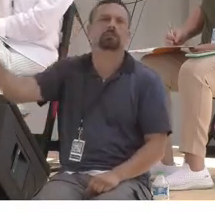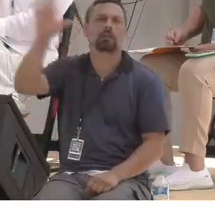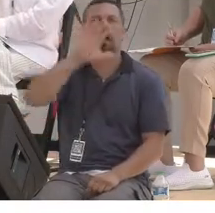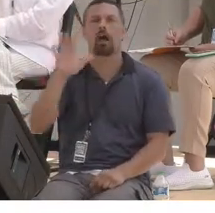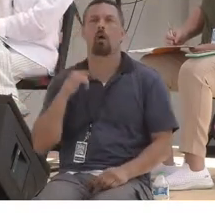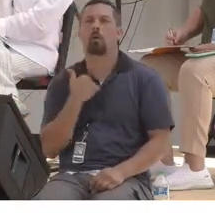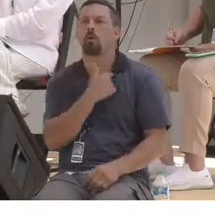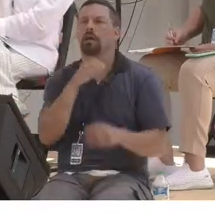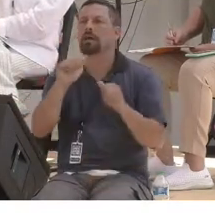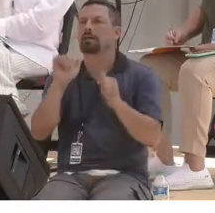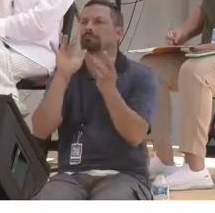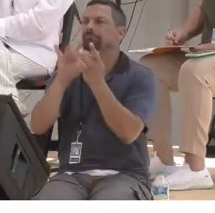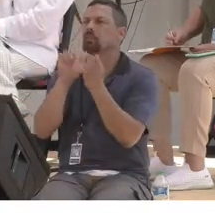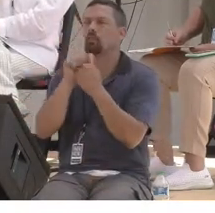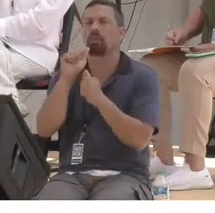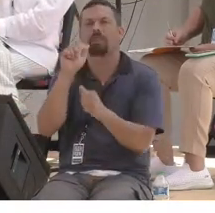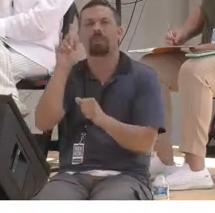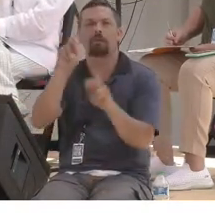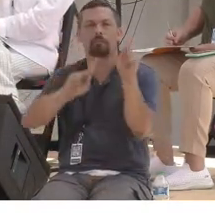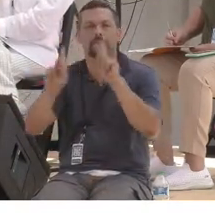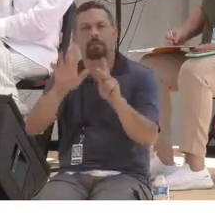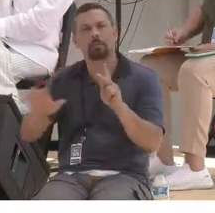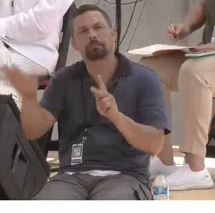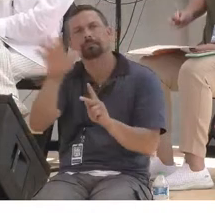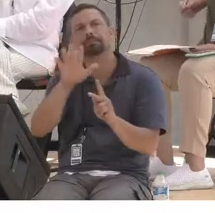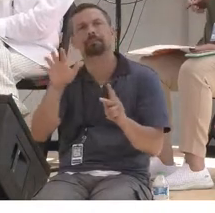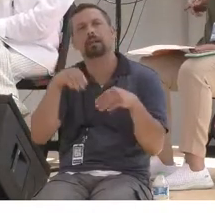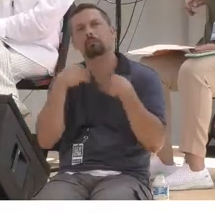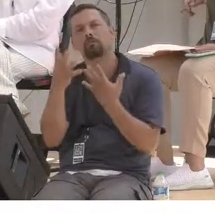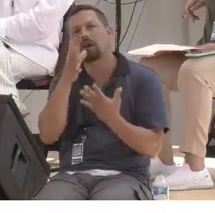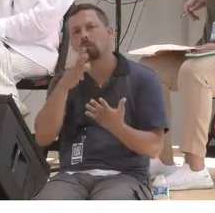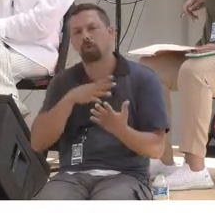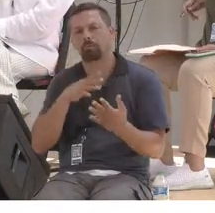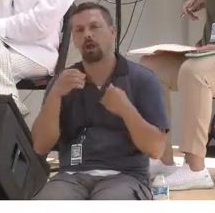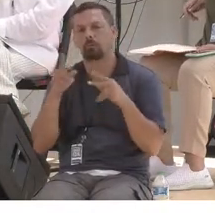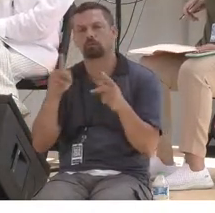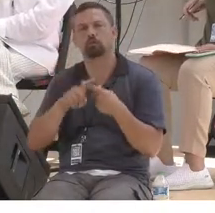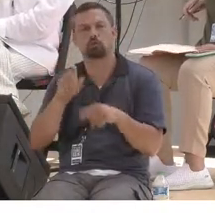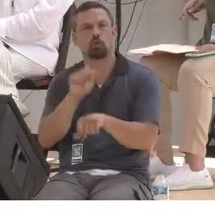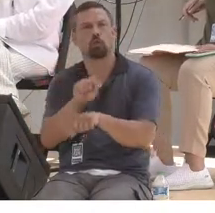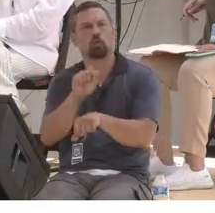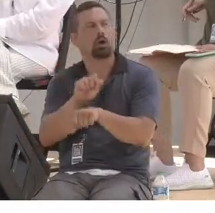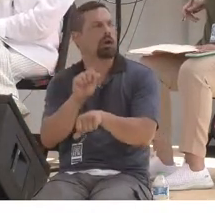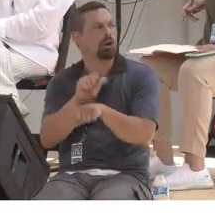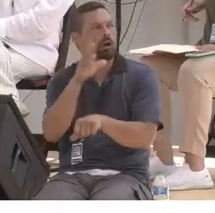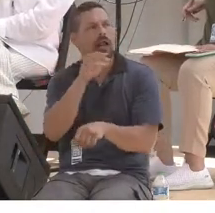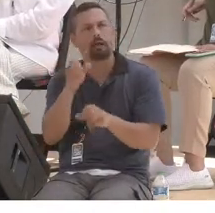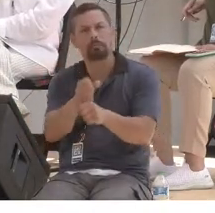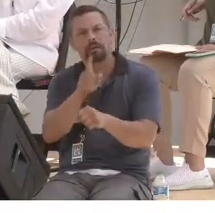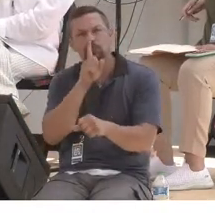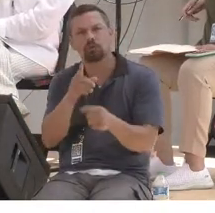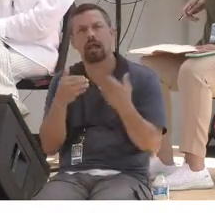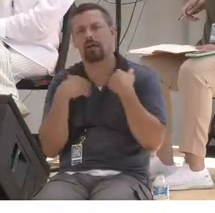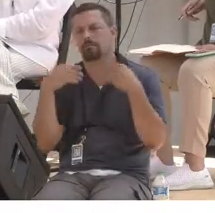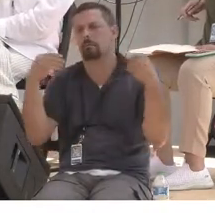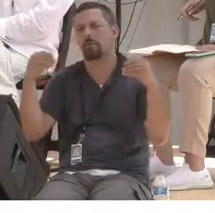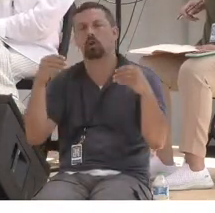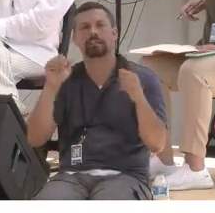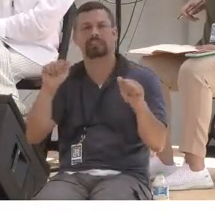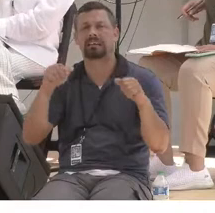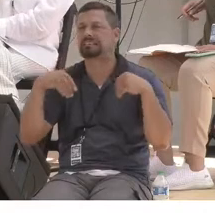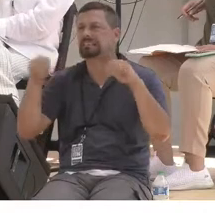further. And we'd be able to employ these women and provide them an opportunity to actually work on carpets and ensure there's a market they can sell it